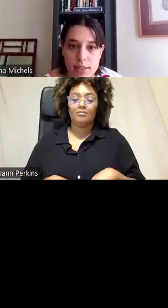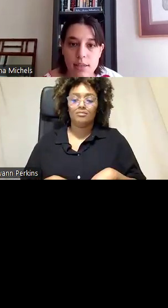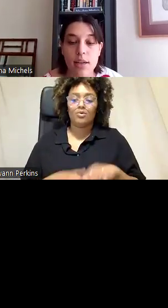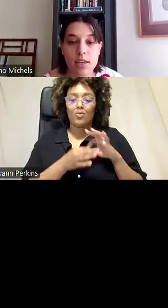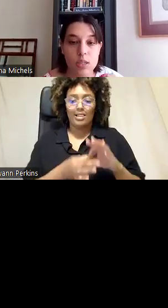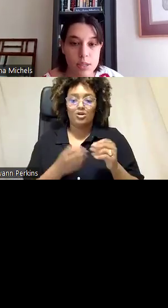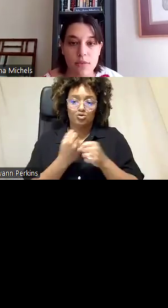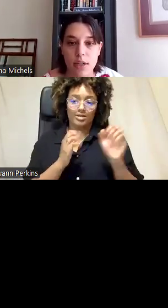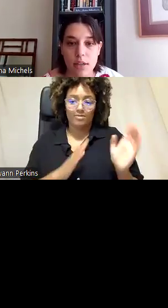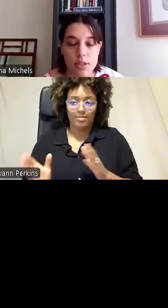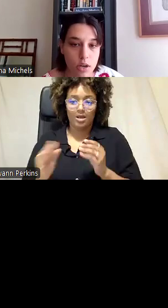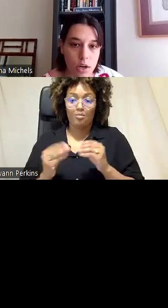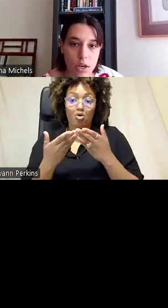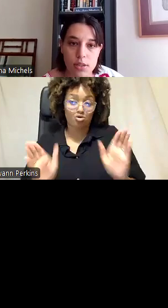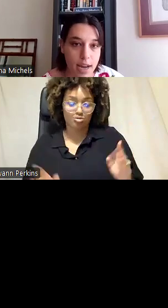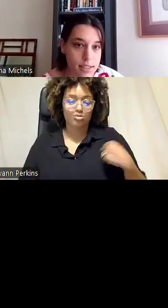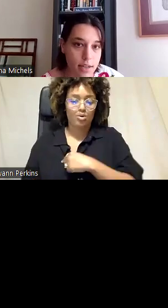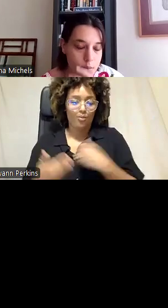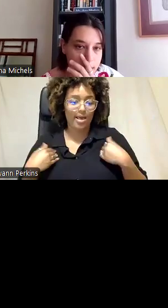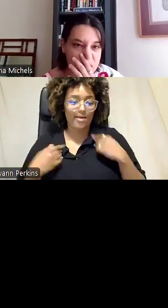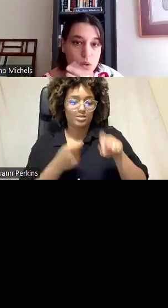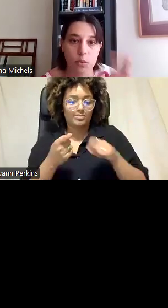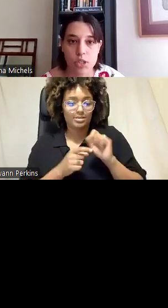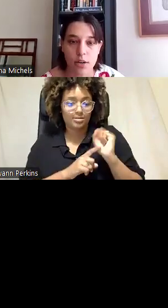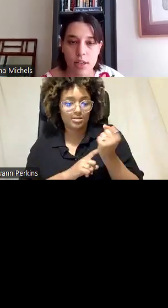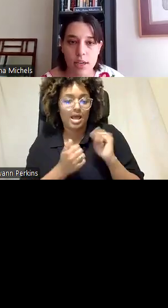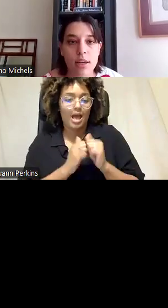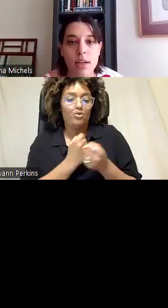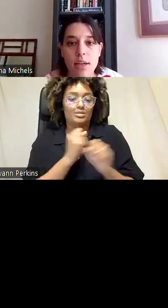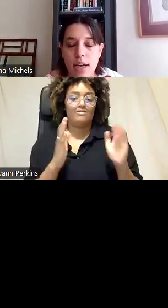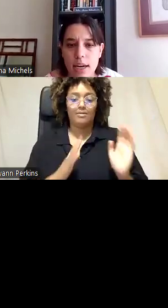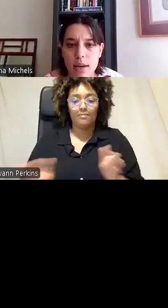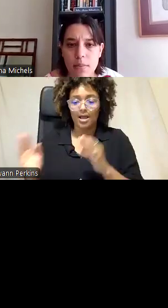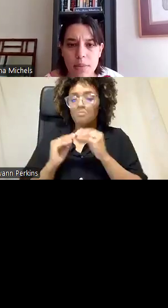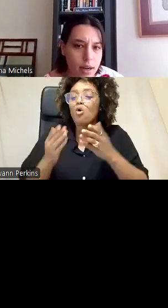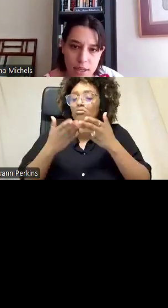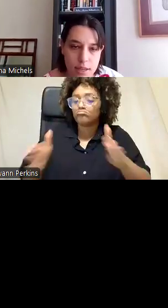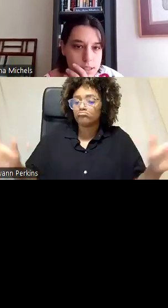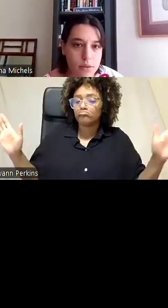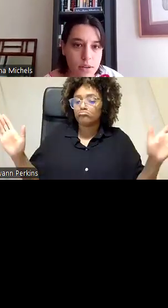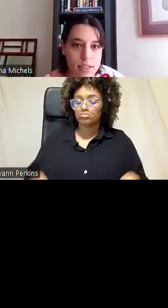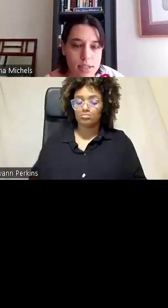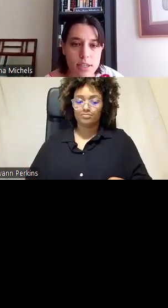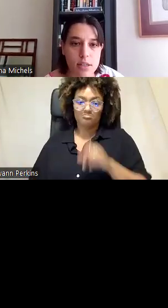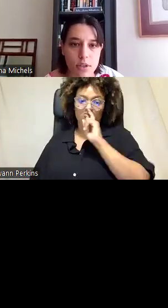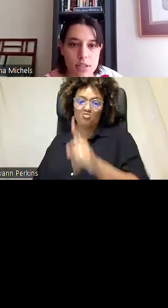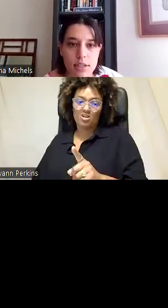to practice specific scenarios and how to safety plan just sort of more generally. But that's honestly a really great suggestion for us to